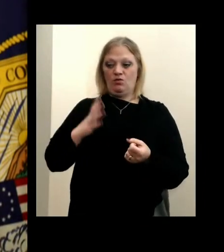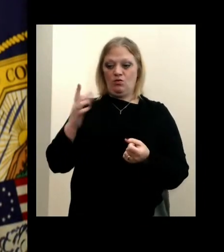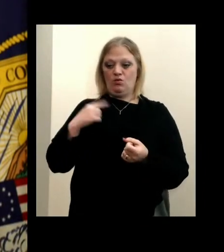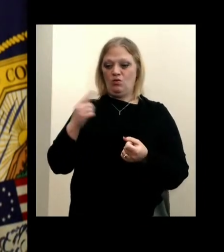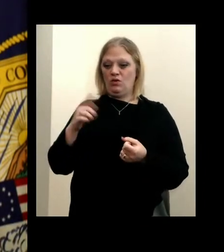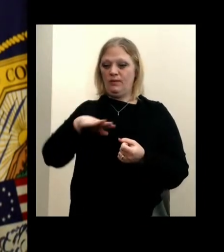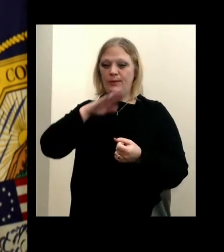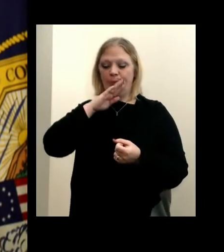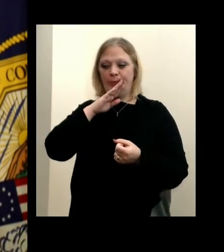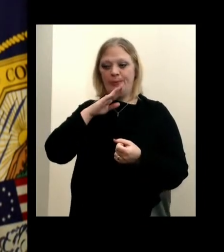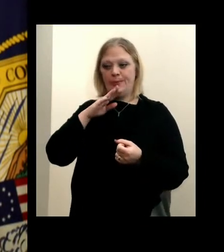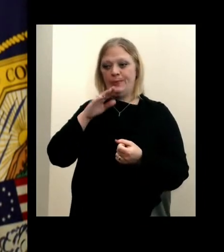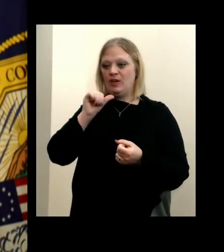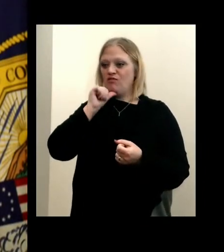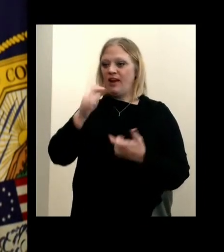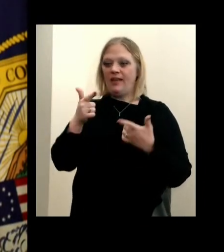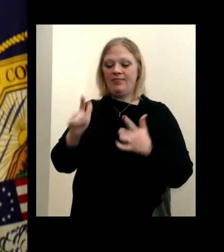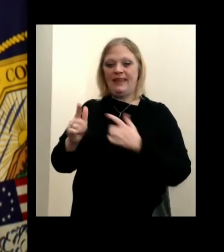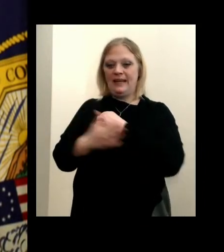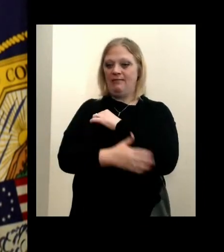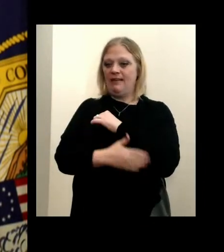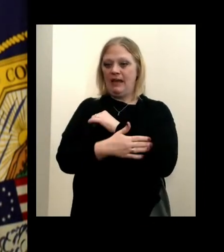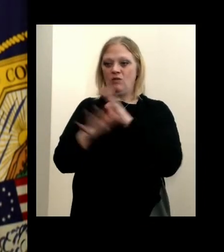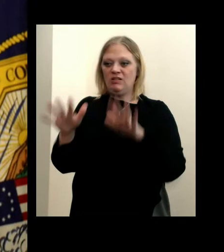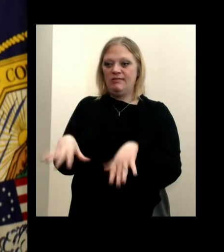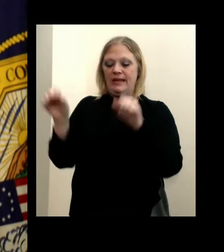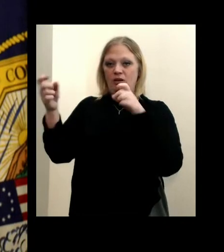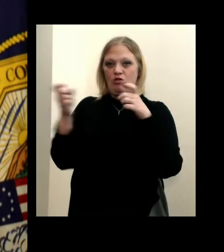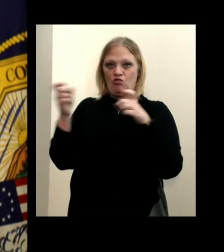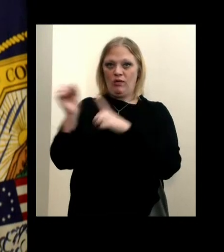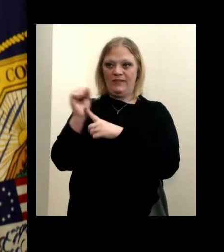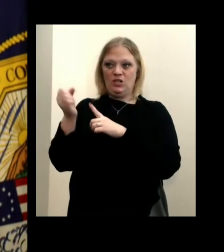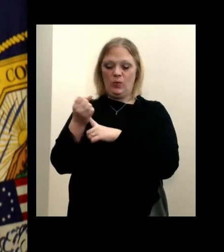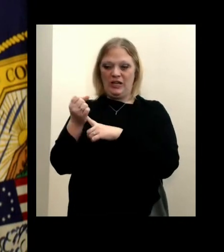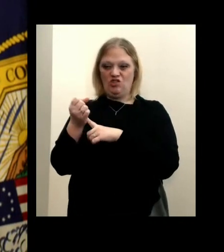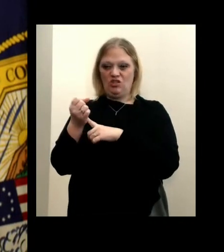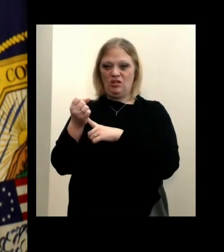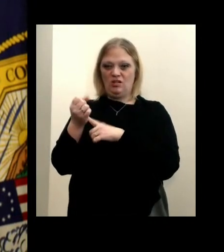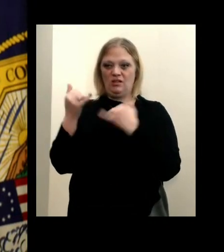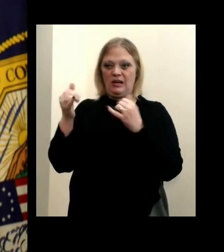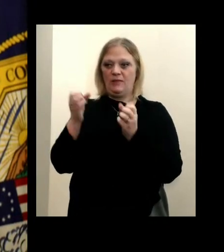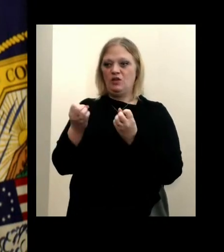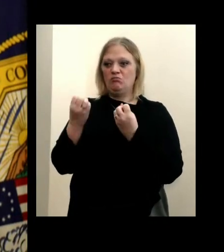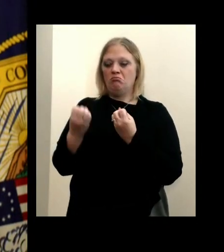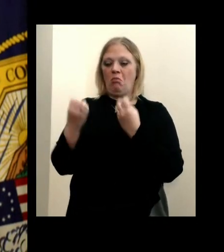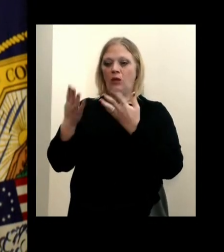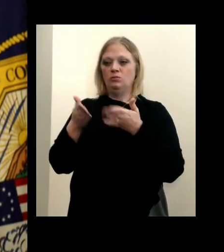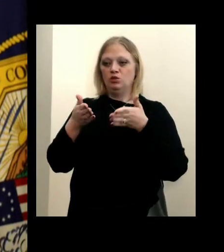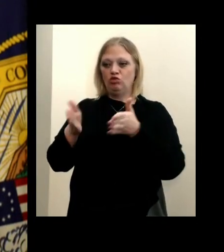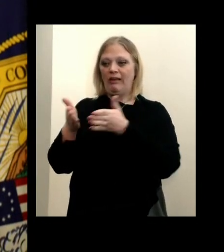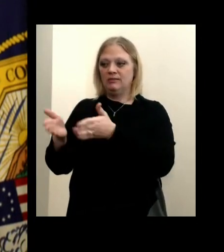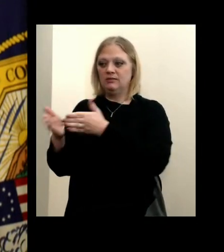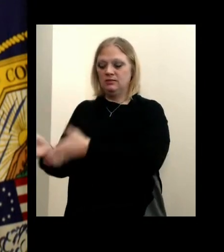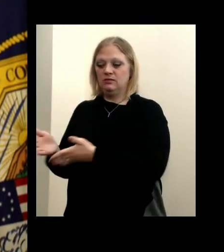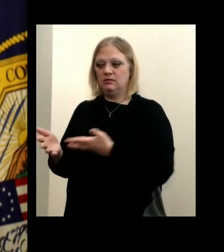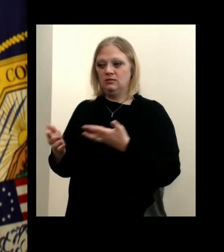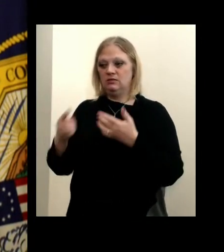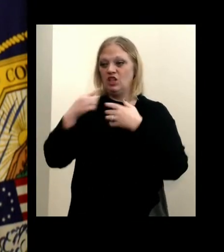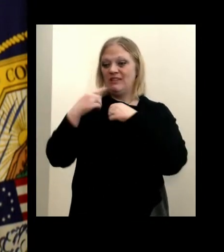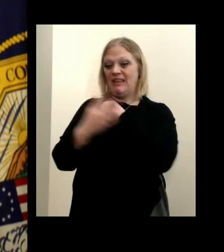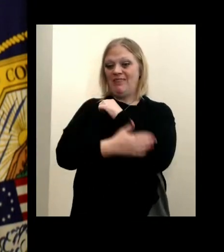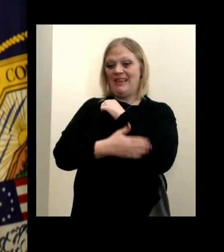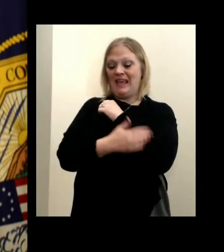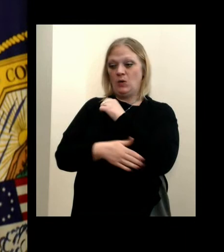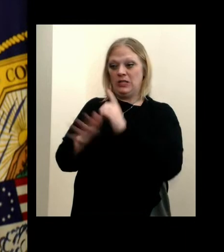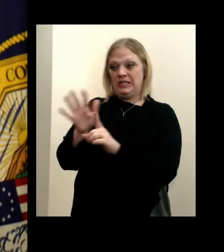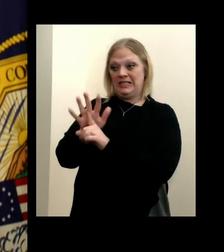the counties really take control of this situation, and instead there are multiple tracks here, whereas they say that the county itself knows